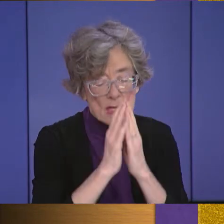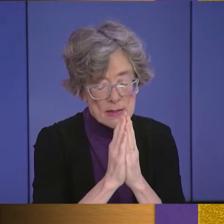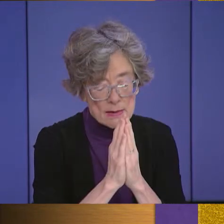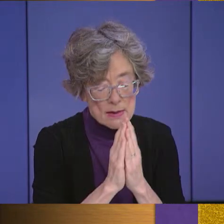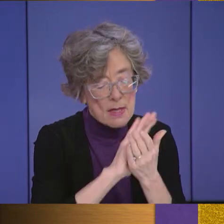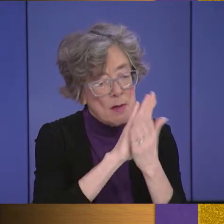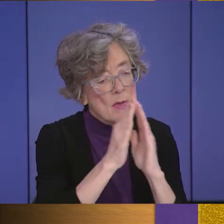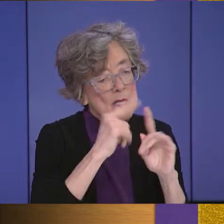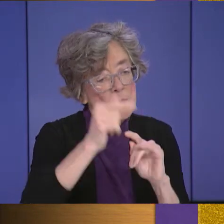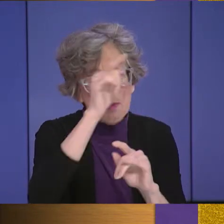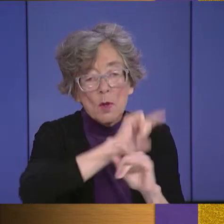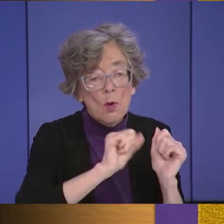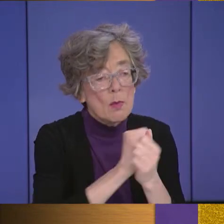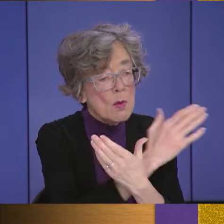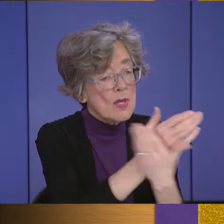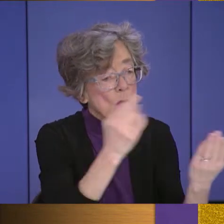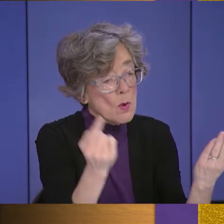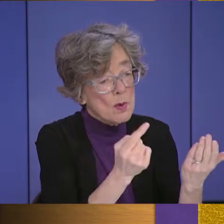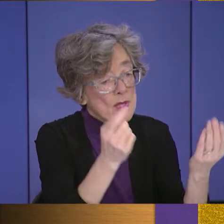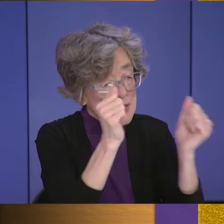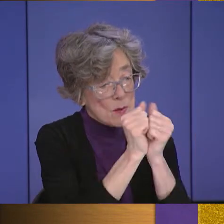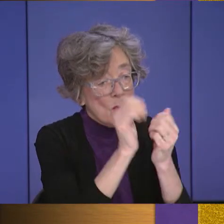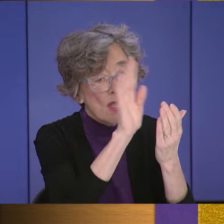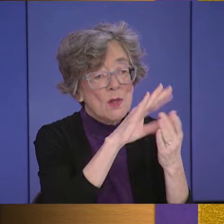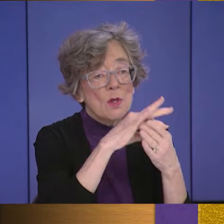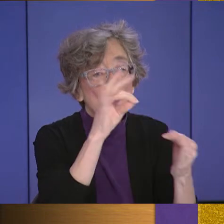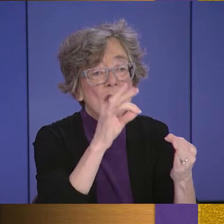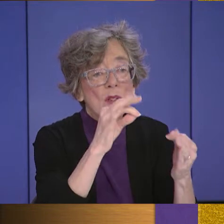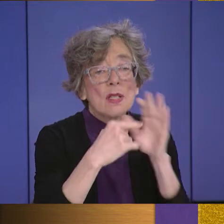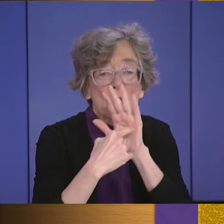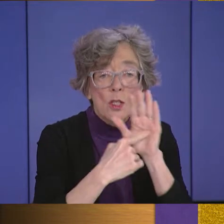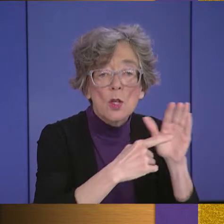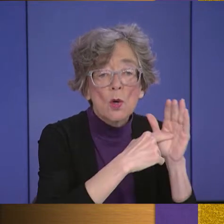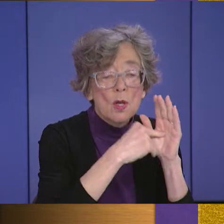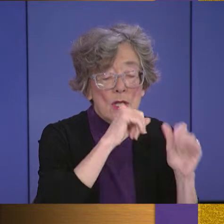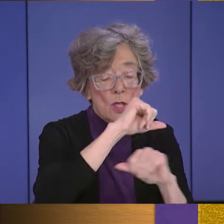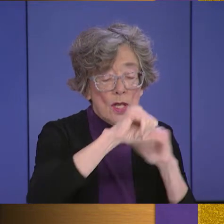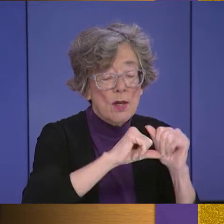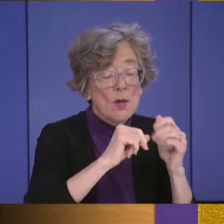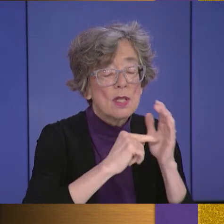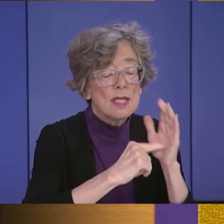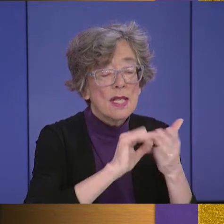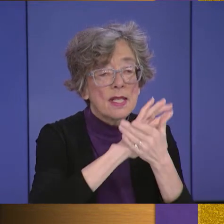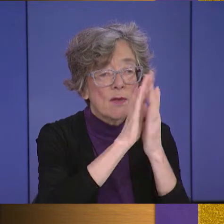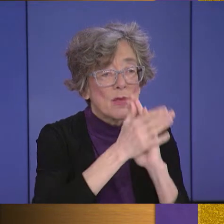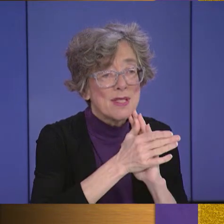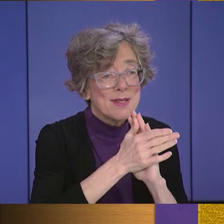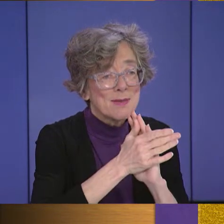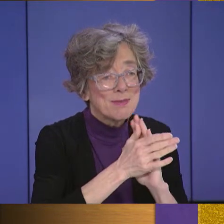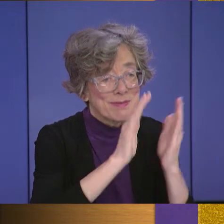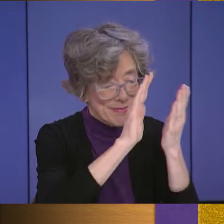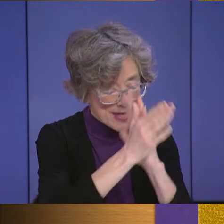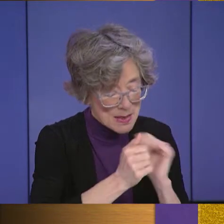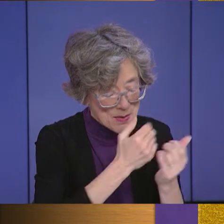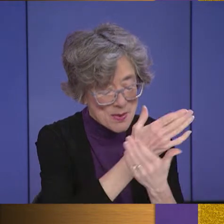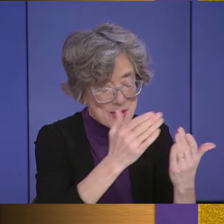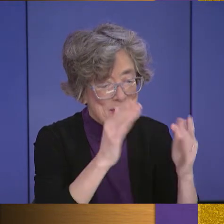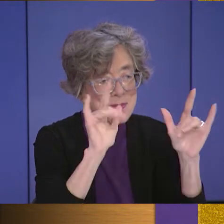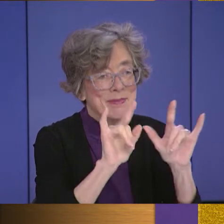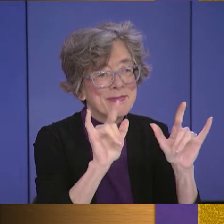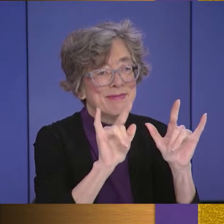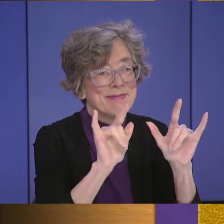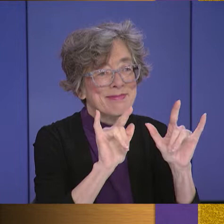peace of the Lord be with you always. And with your spirit. Let us offer each other the sign of peace. Peace be with you. Peace, Laura.